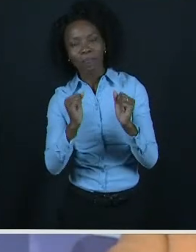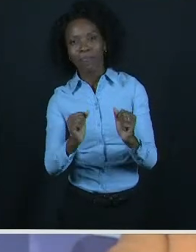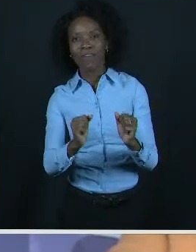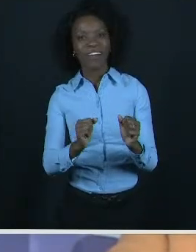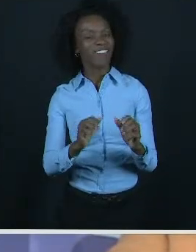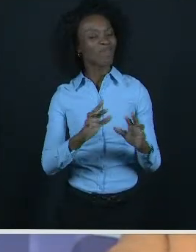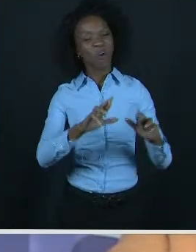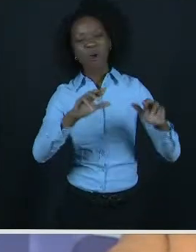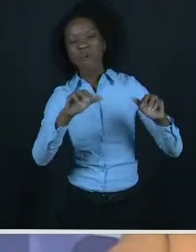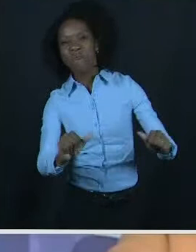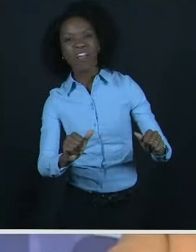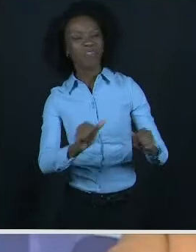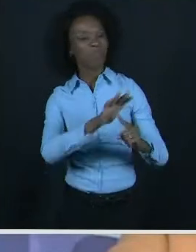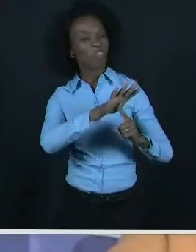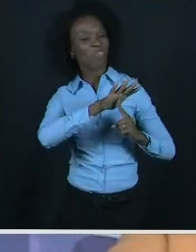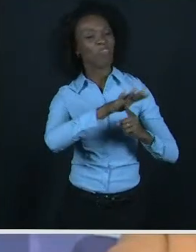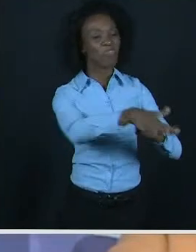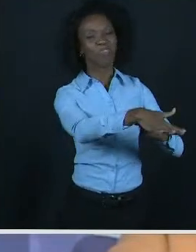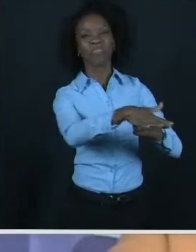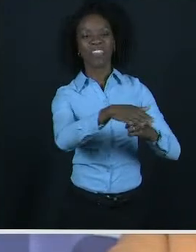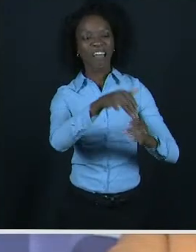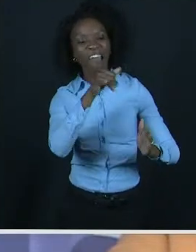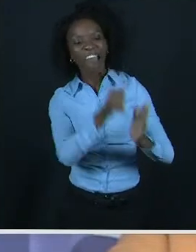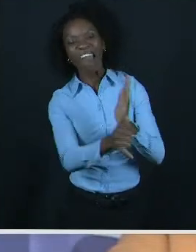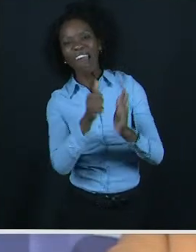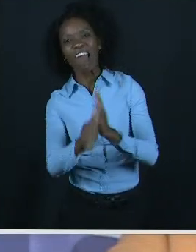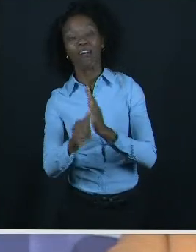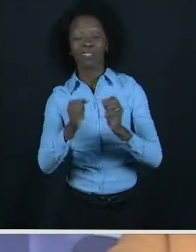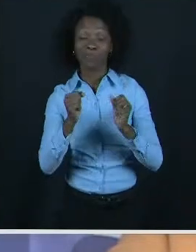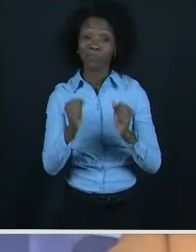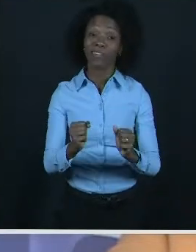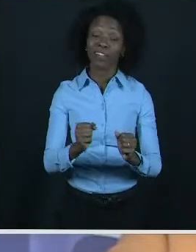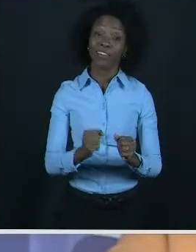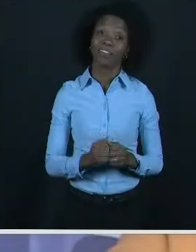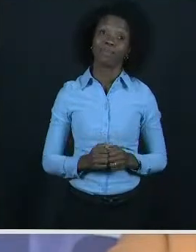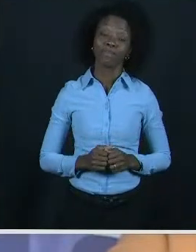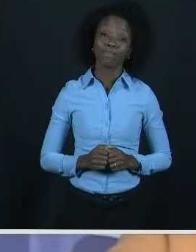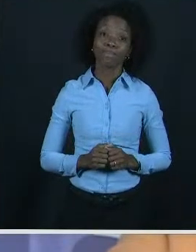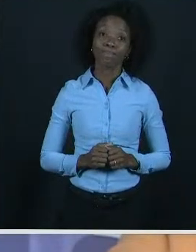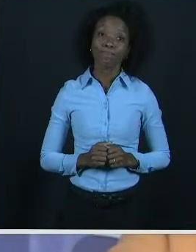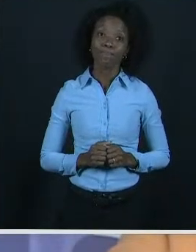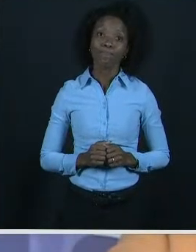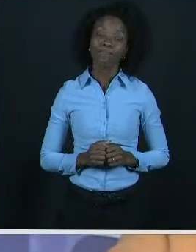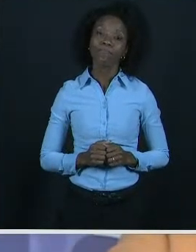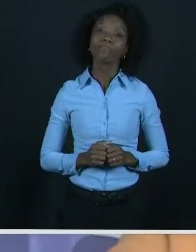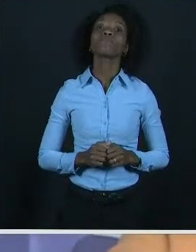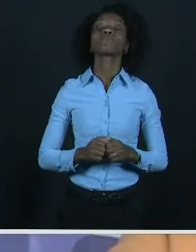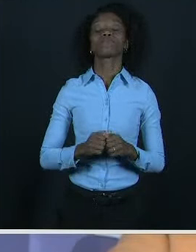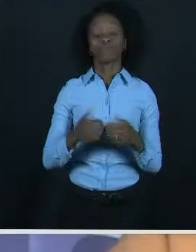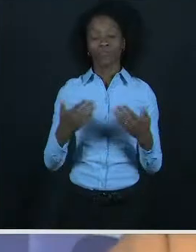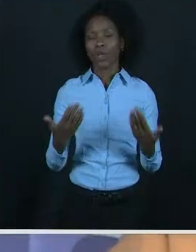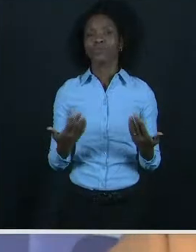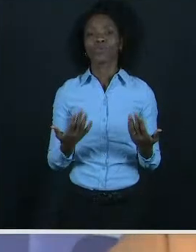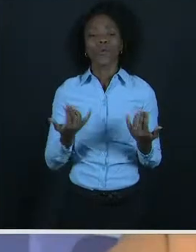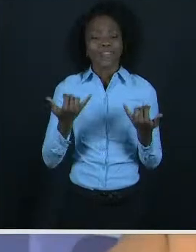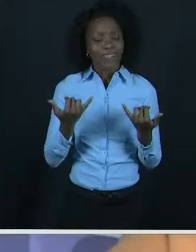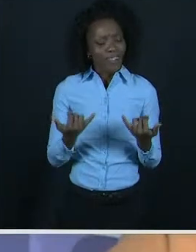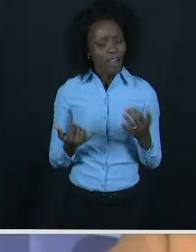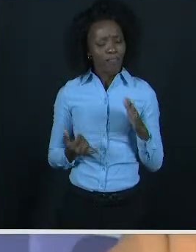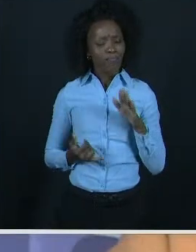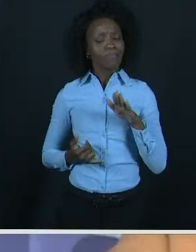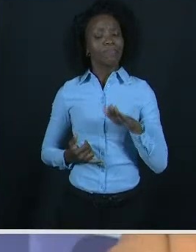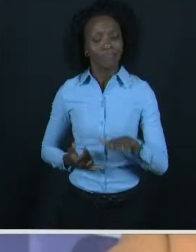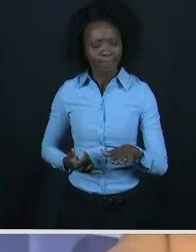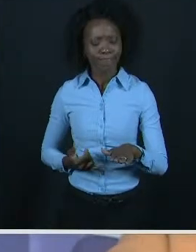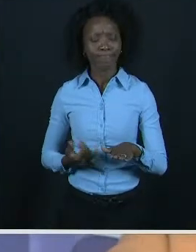violated, and they continue to be killed. Then the first step that we came